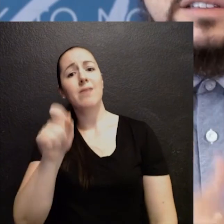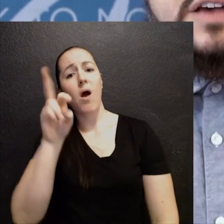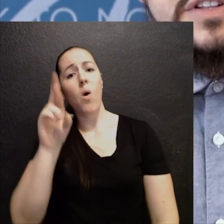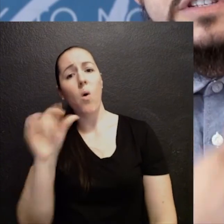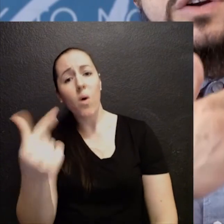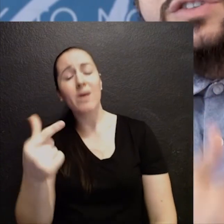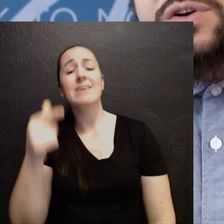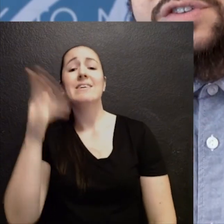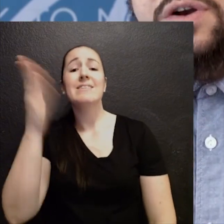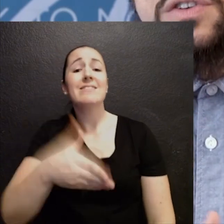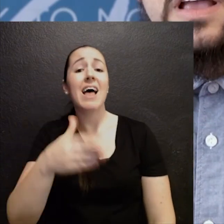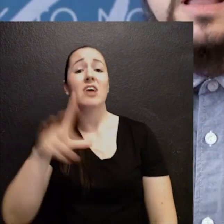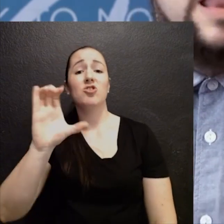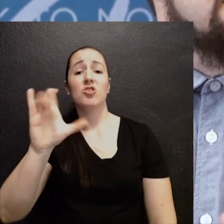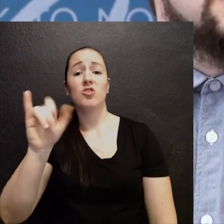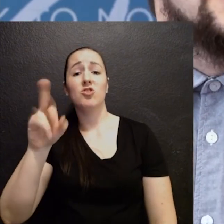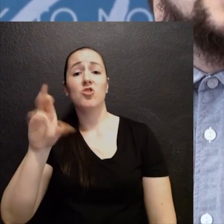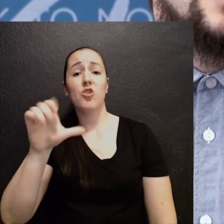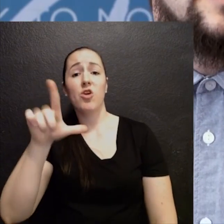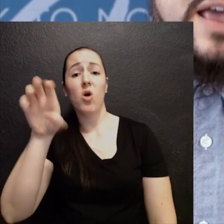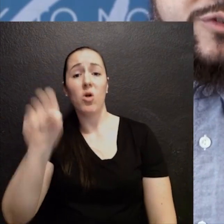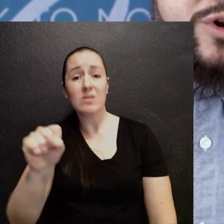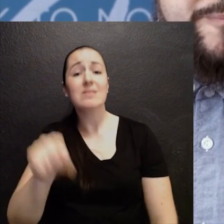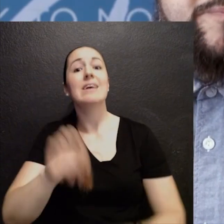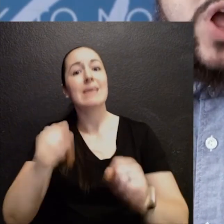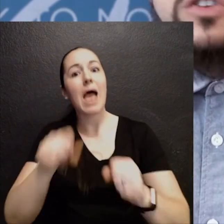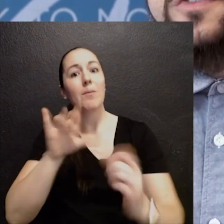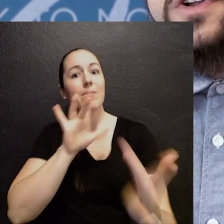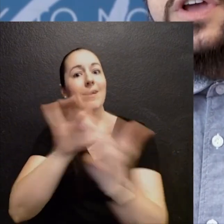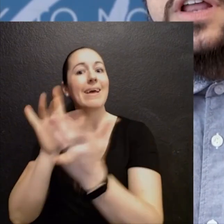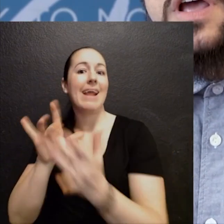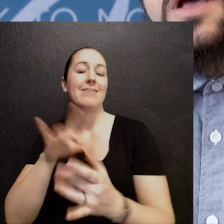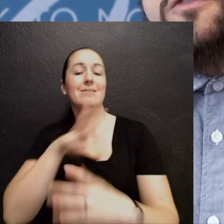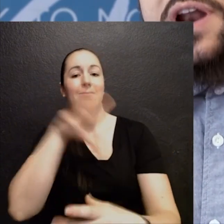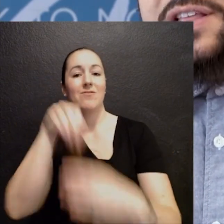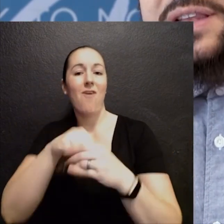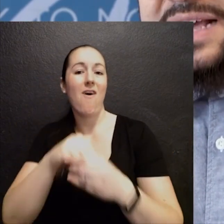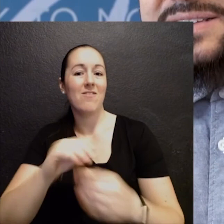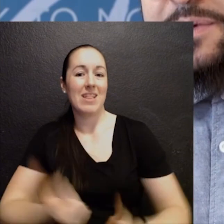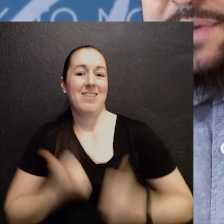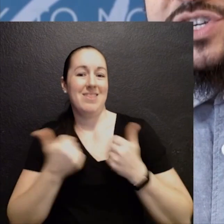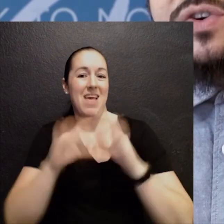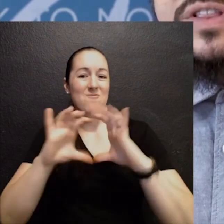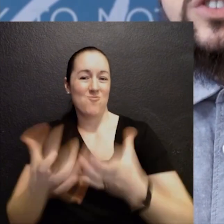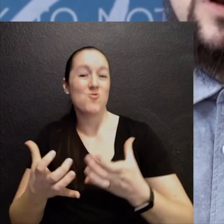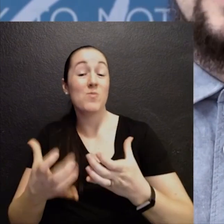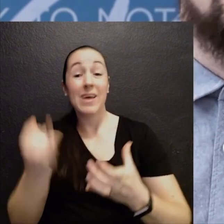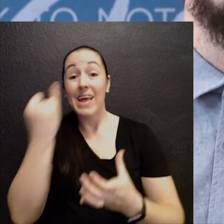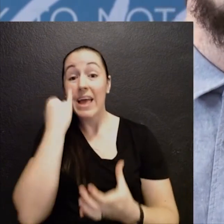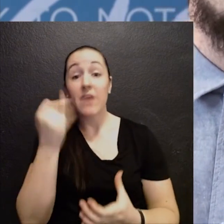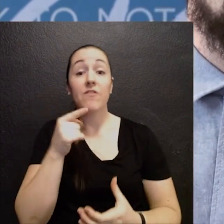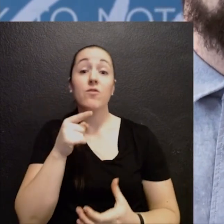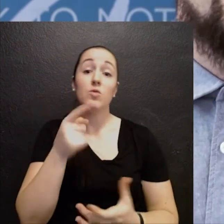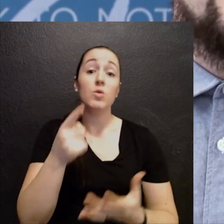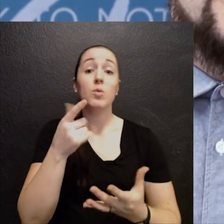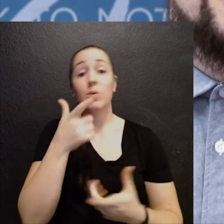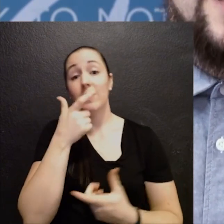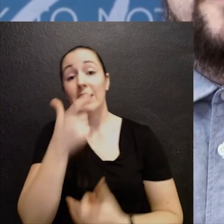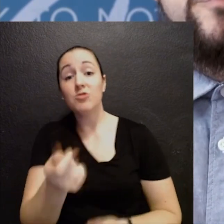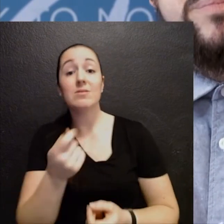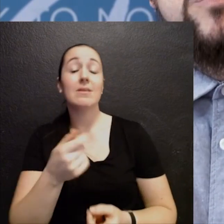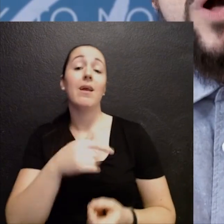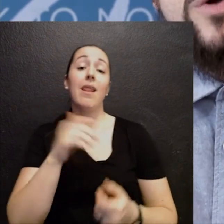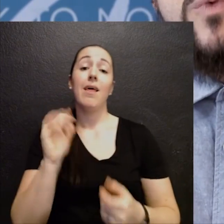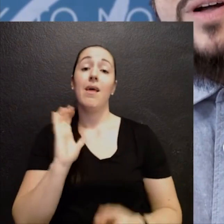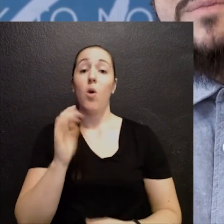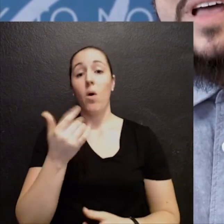to 97000 to get connected in a life group. Also, if you're looking for any of the links that we mentioned during the service, you're joining us for the first